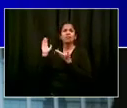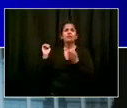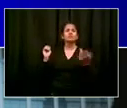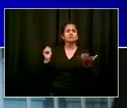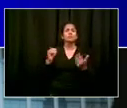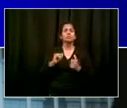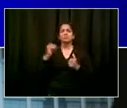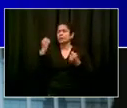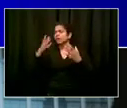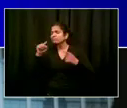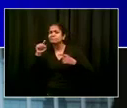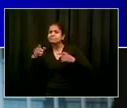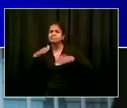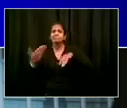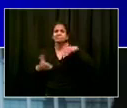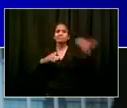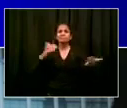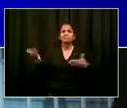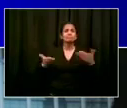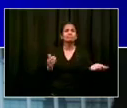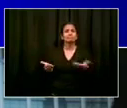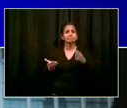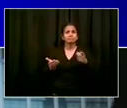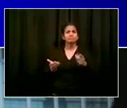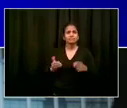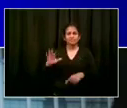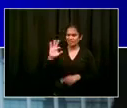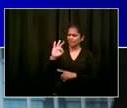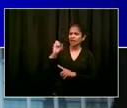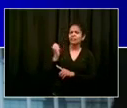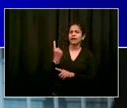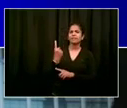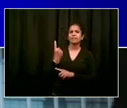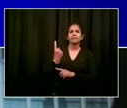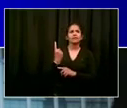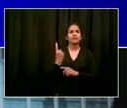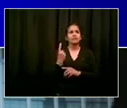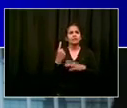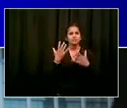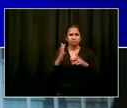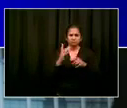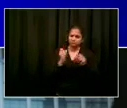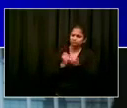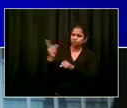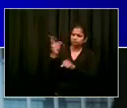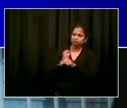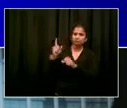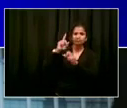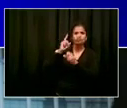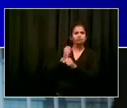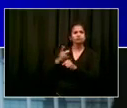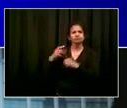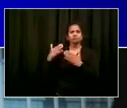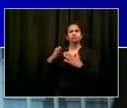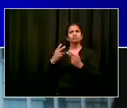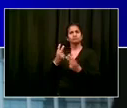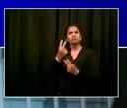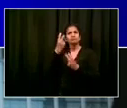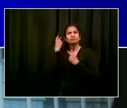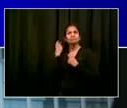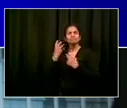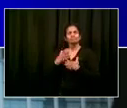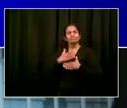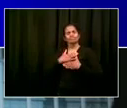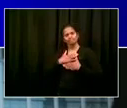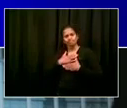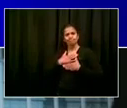much feeling. And of course, there's a lot of pain. But I hope people every year, and I hope